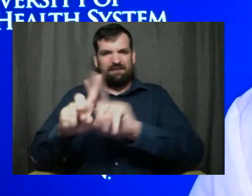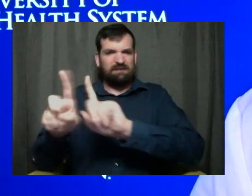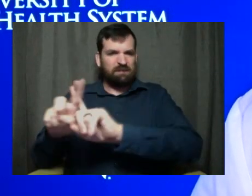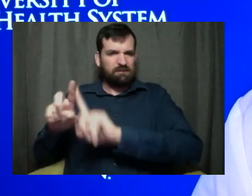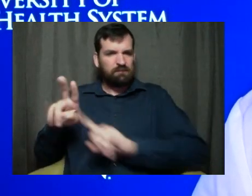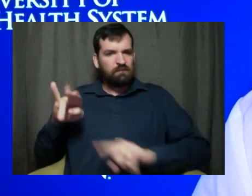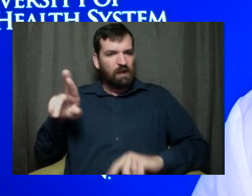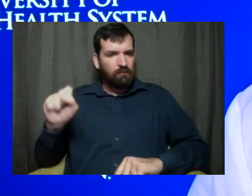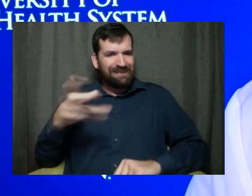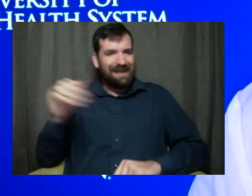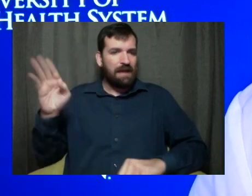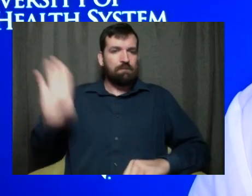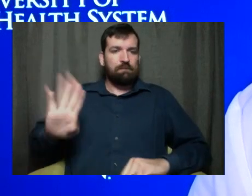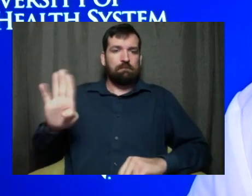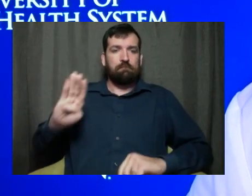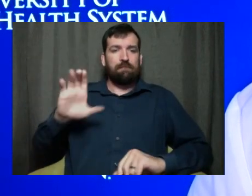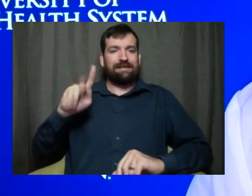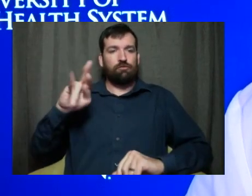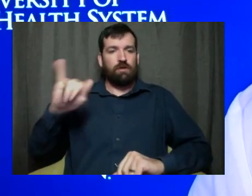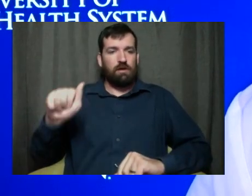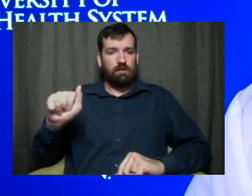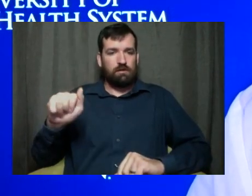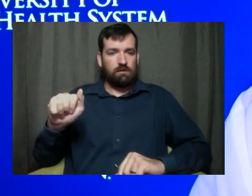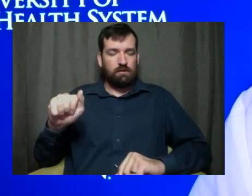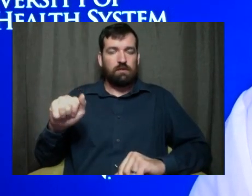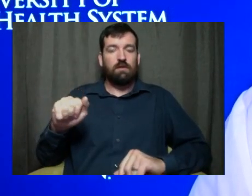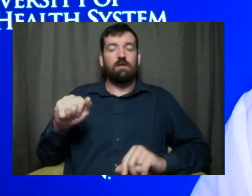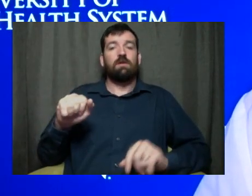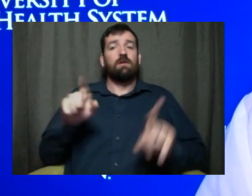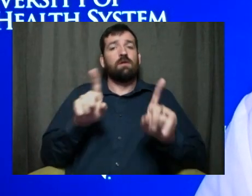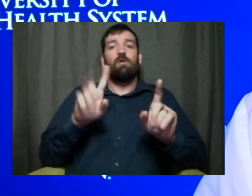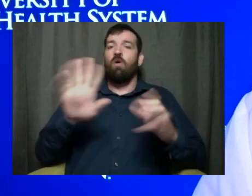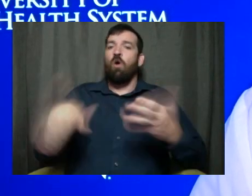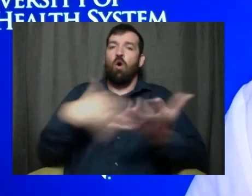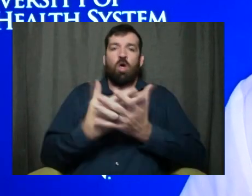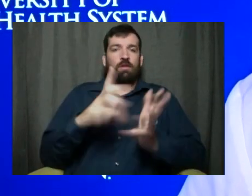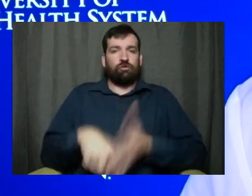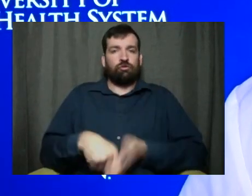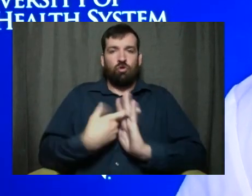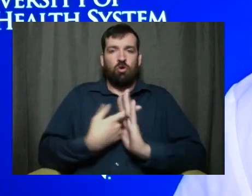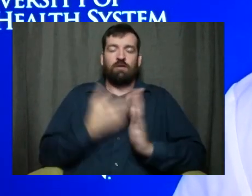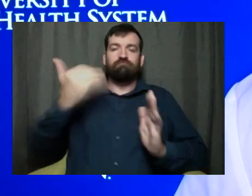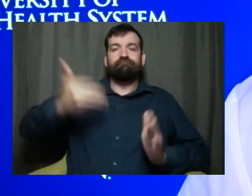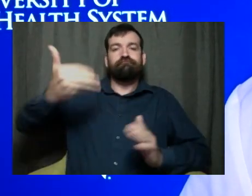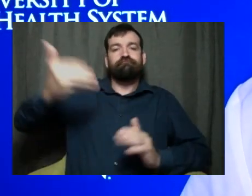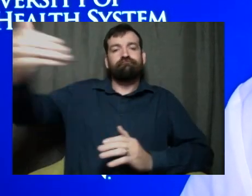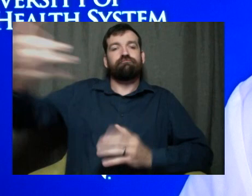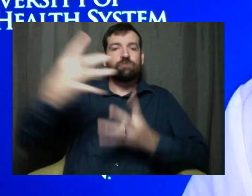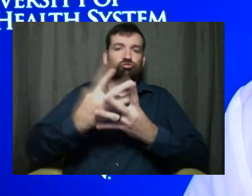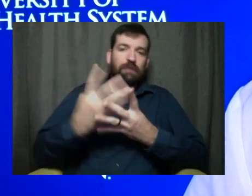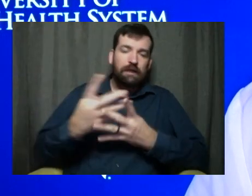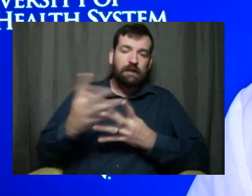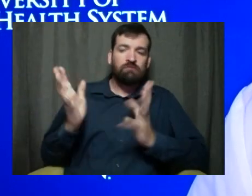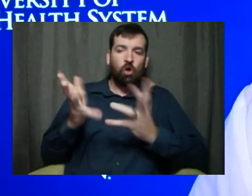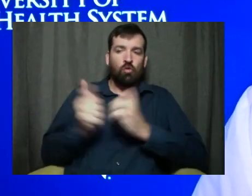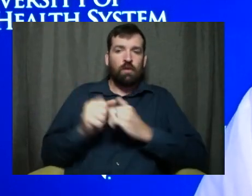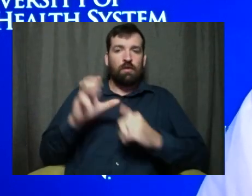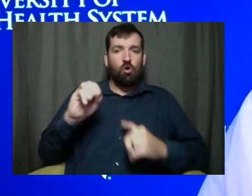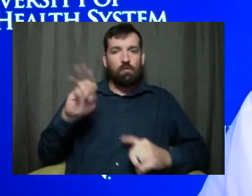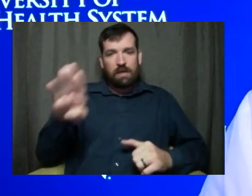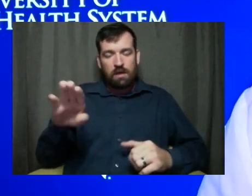bacteria targets as well. And I think it does all start with continued screening, talking with your OB-GYN, talking with